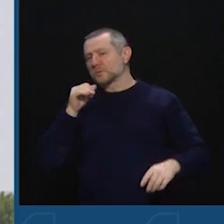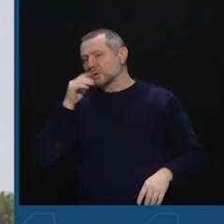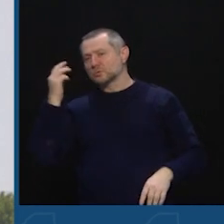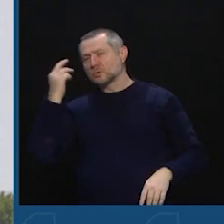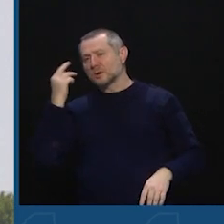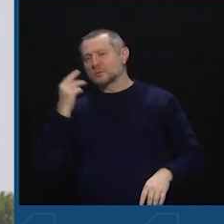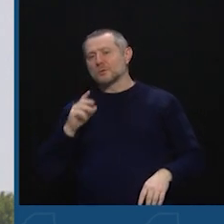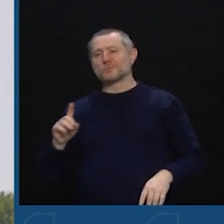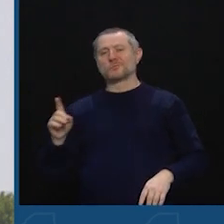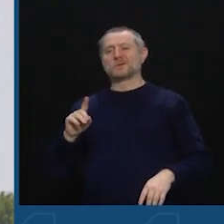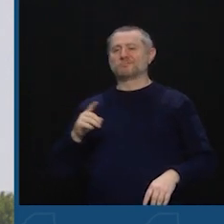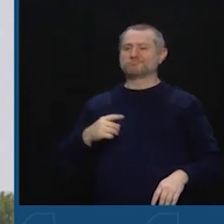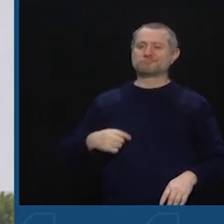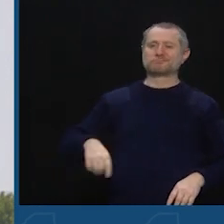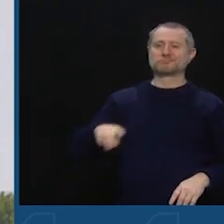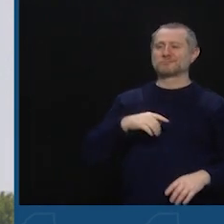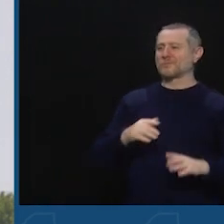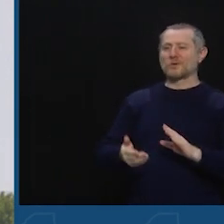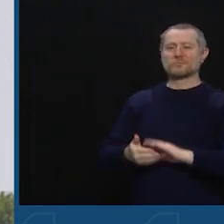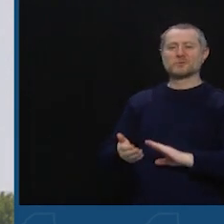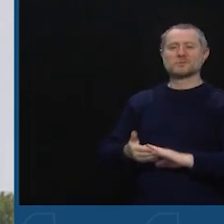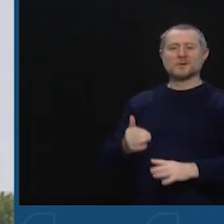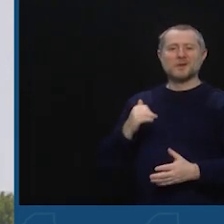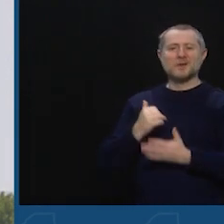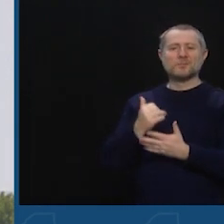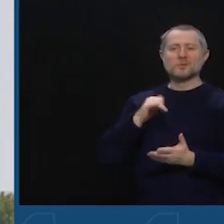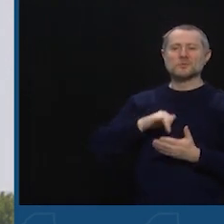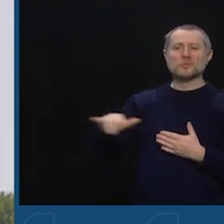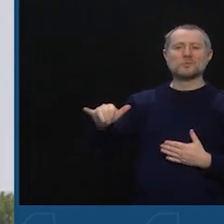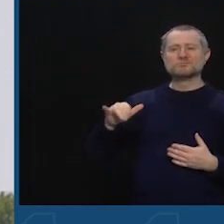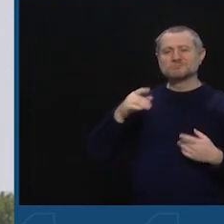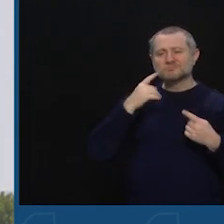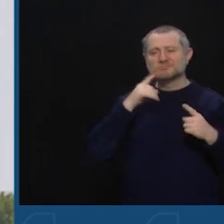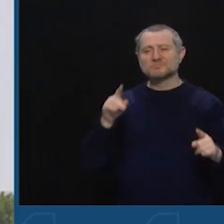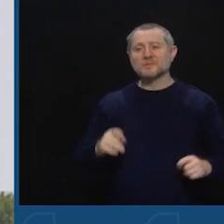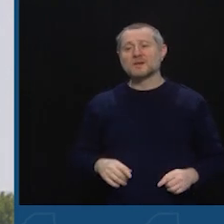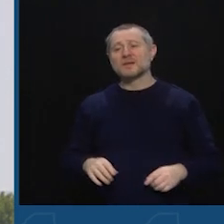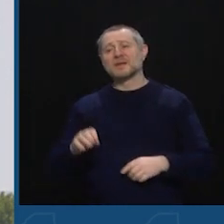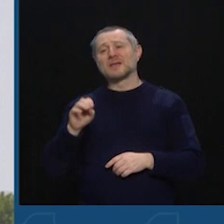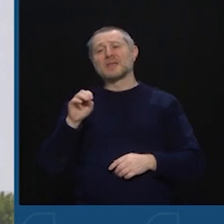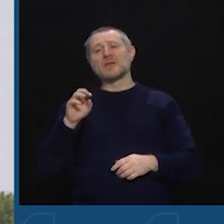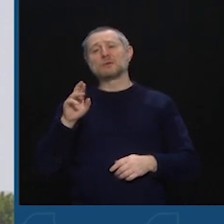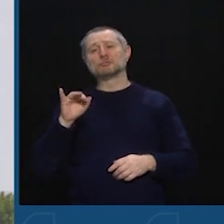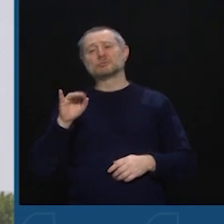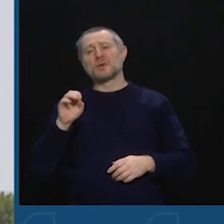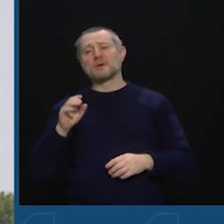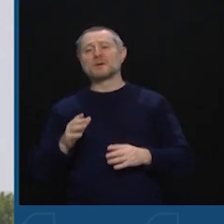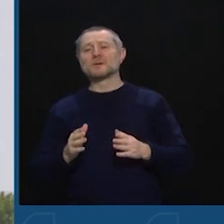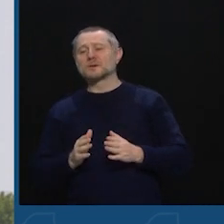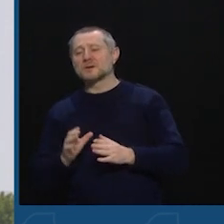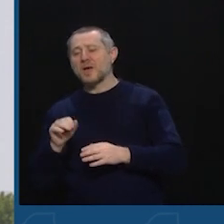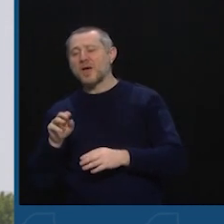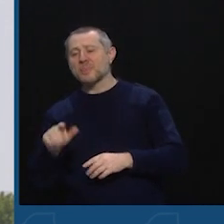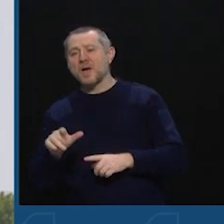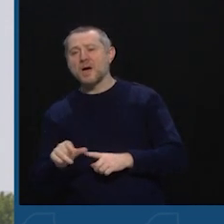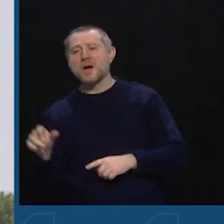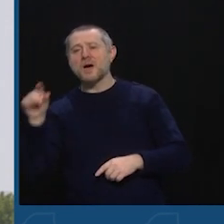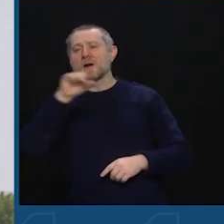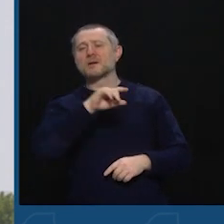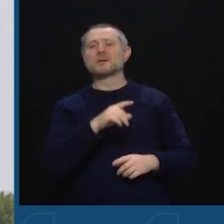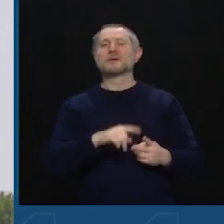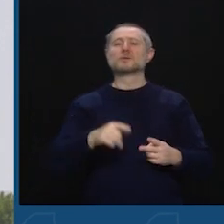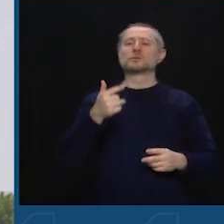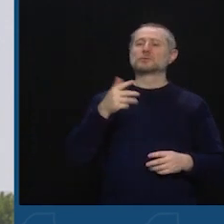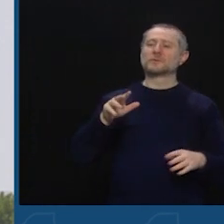been economic engines throughout our history. Places along the Erie Canal, the North Country, Hudson Valley, Central New York, Western New York,